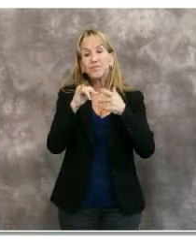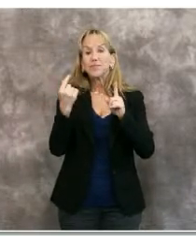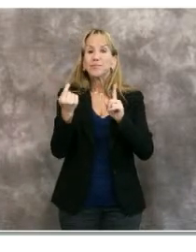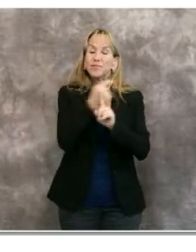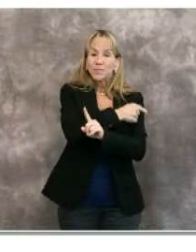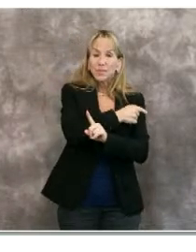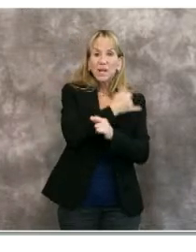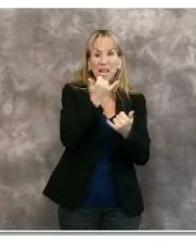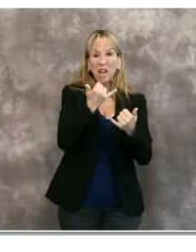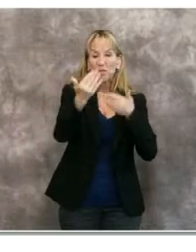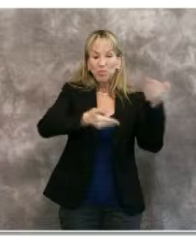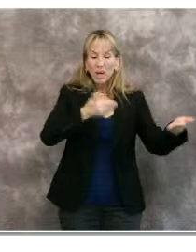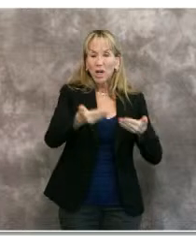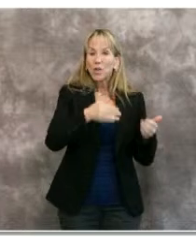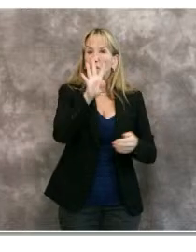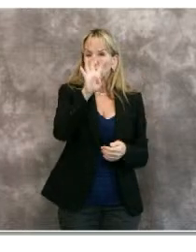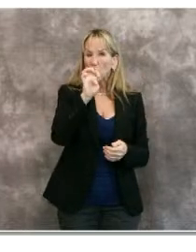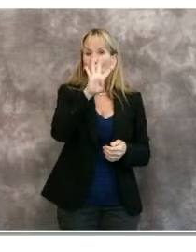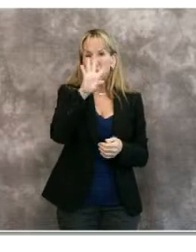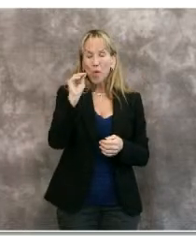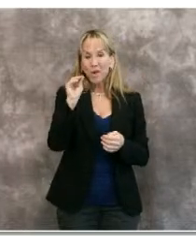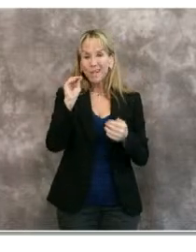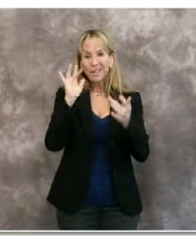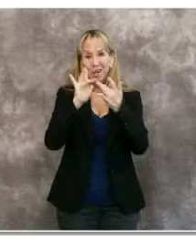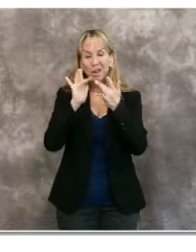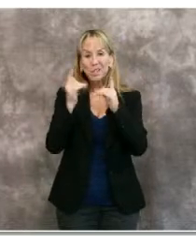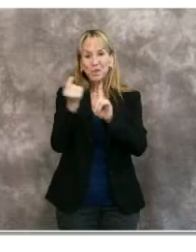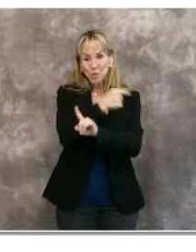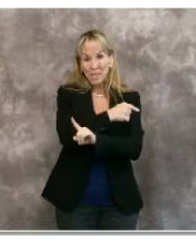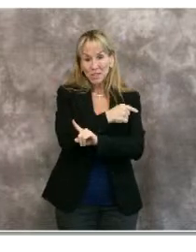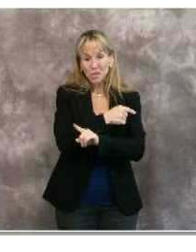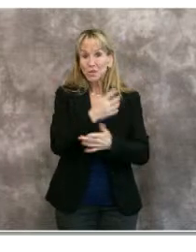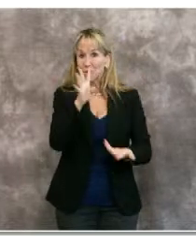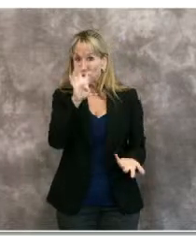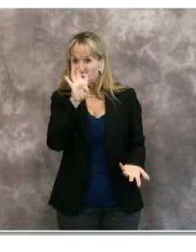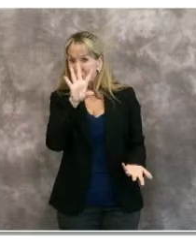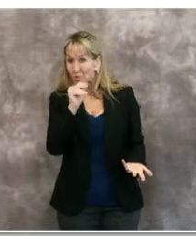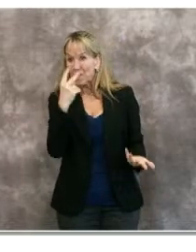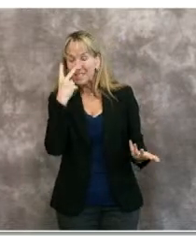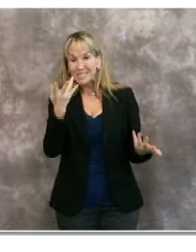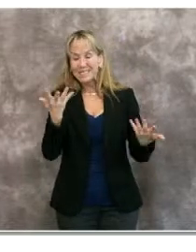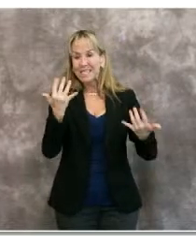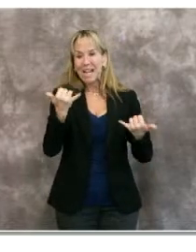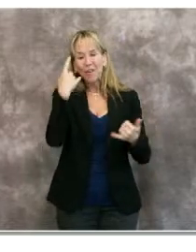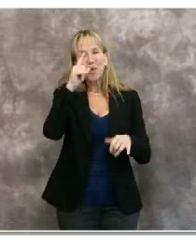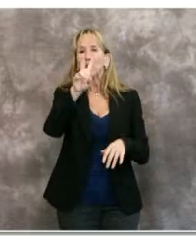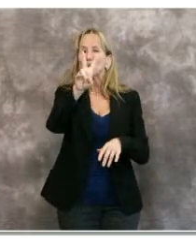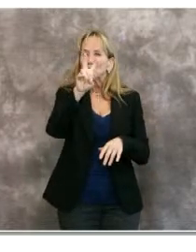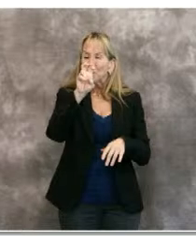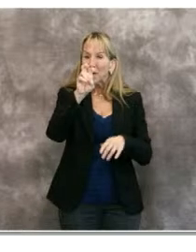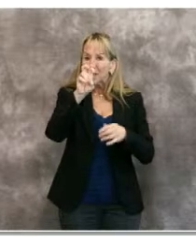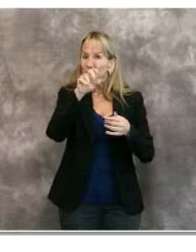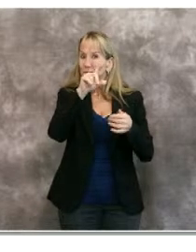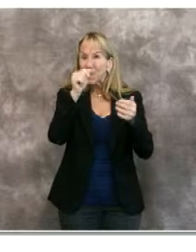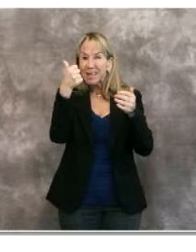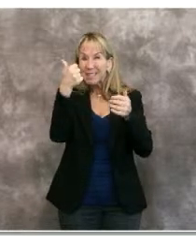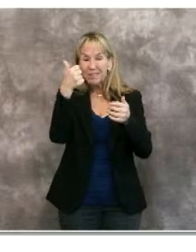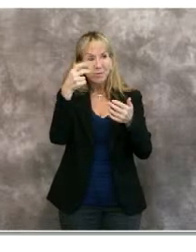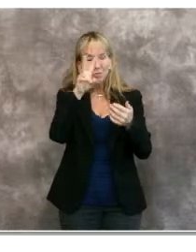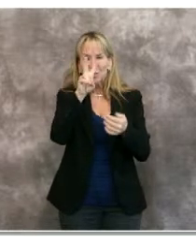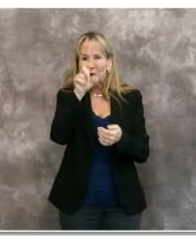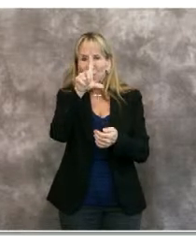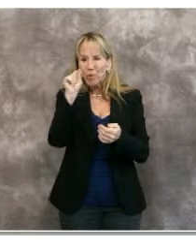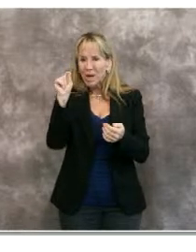advance, 440 contact tracers on board. You can see we're well in excess of 200,000 tests, over 11,000 investigations